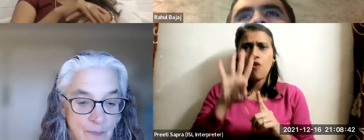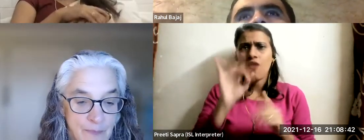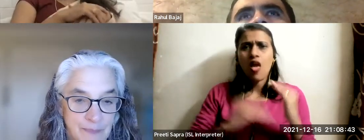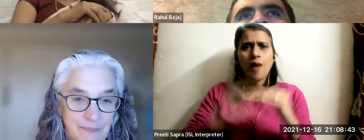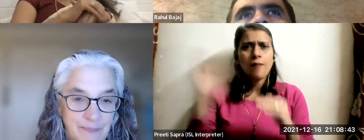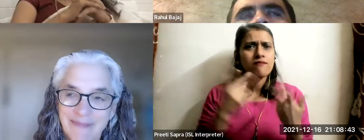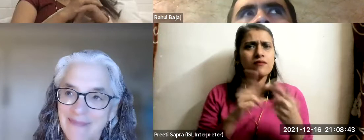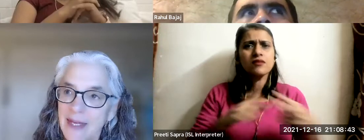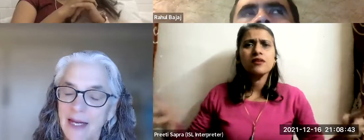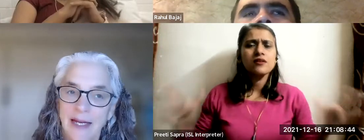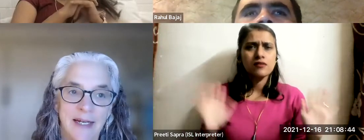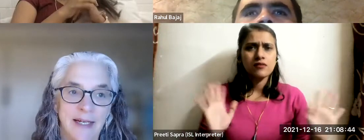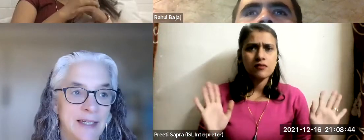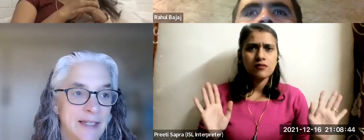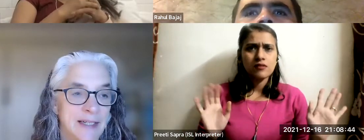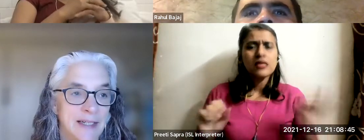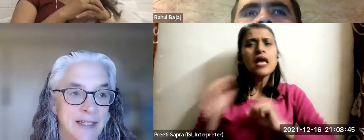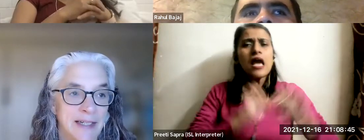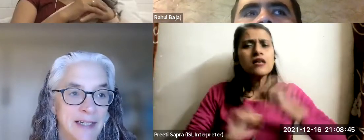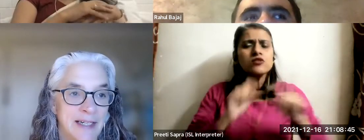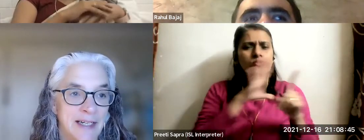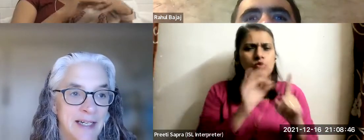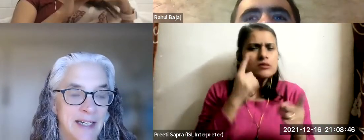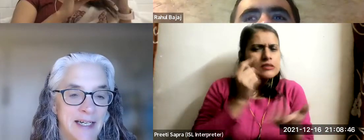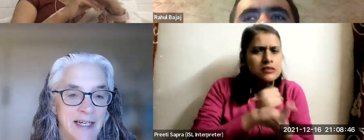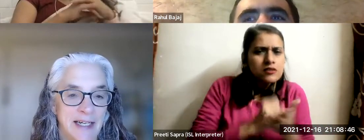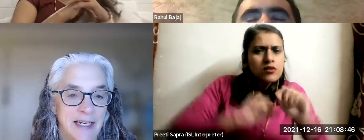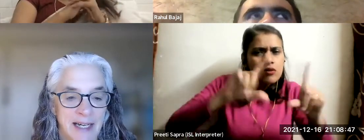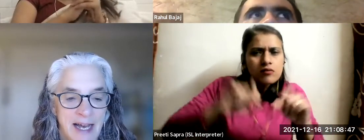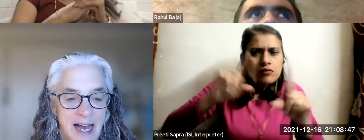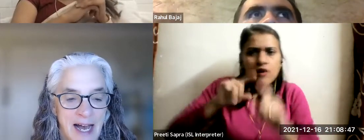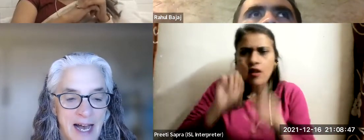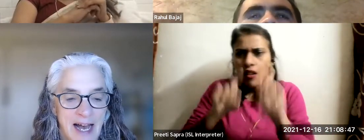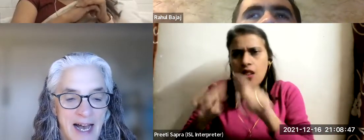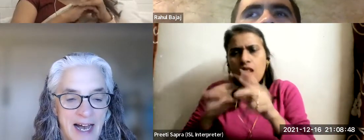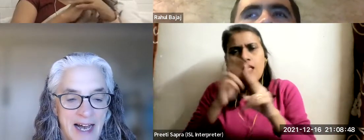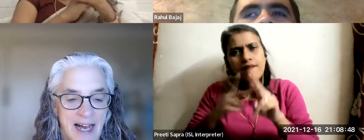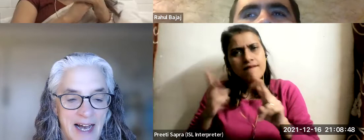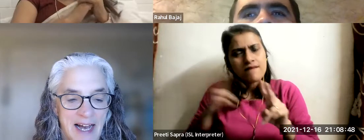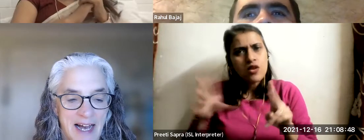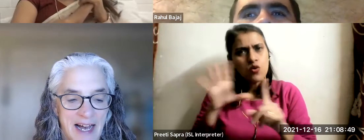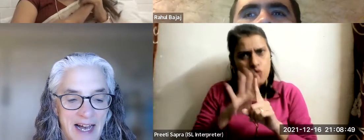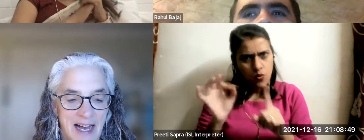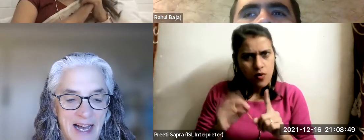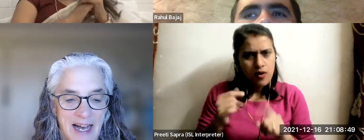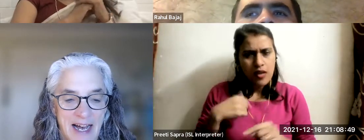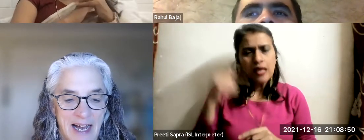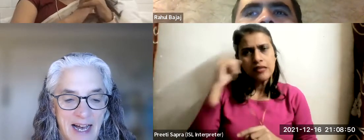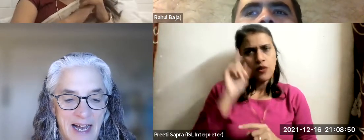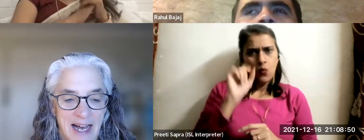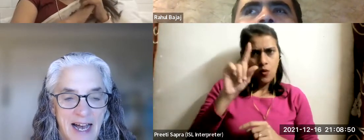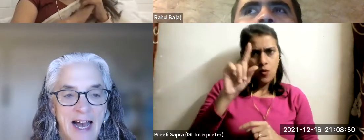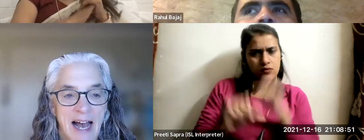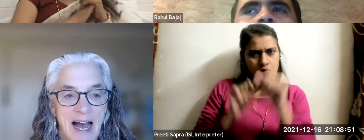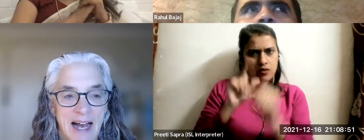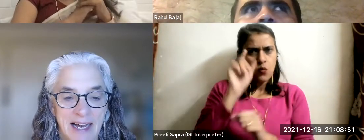awareness exercises that we can conduct that would, like the kind of event that we're having, I suppose, is one step in that